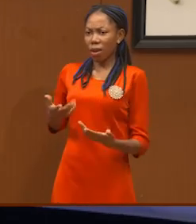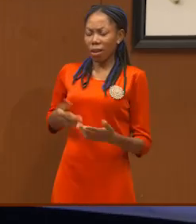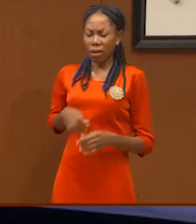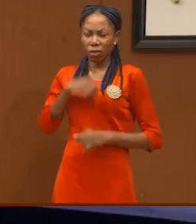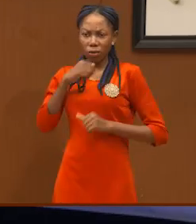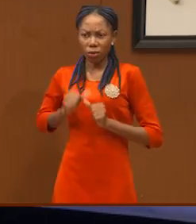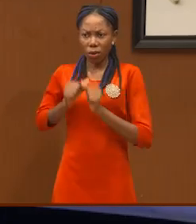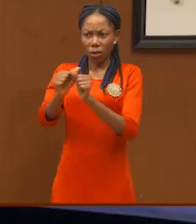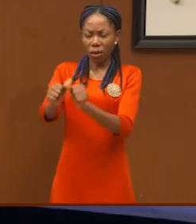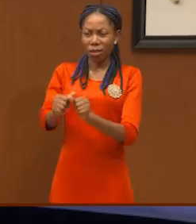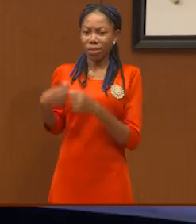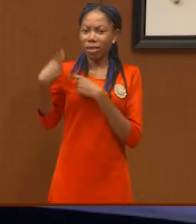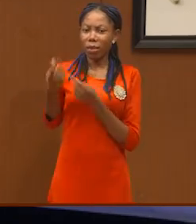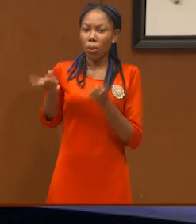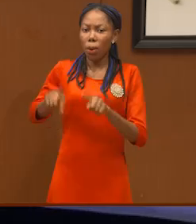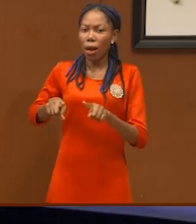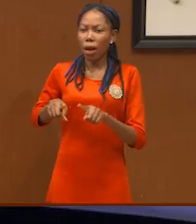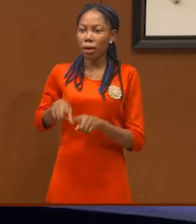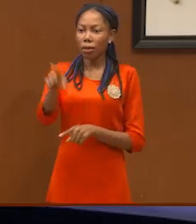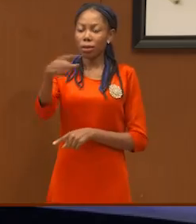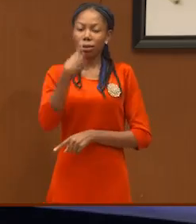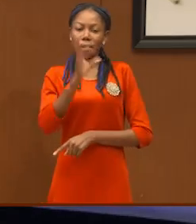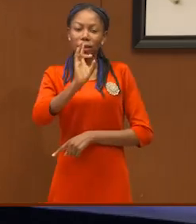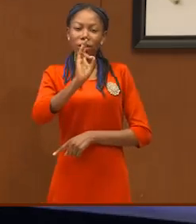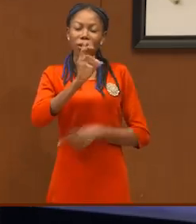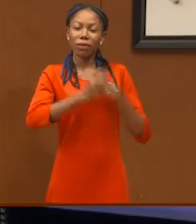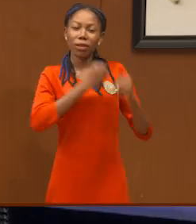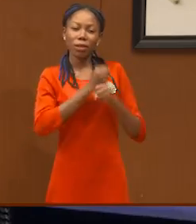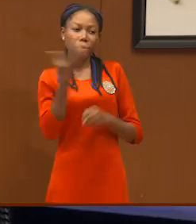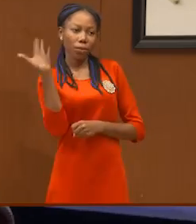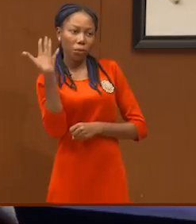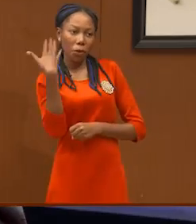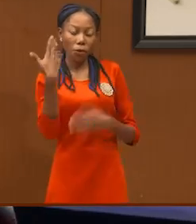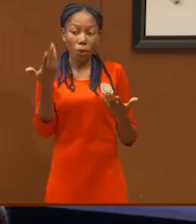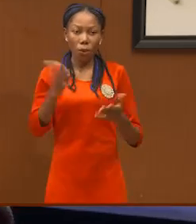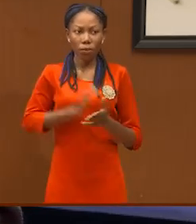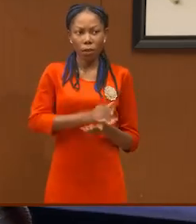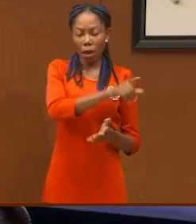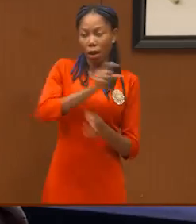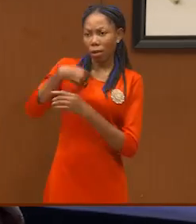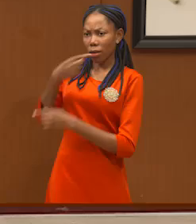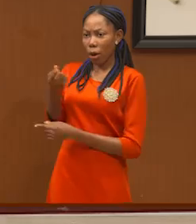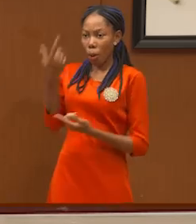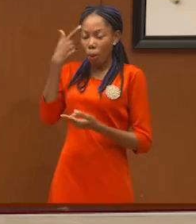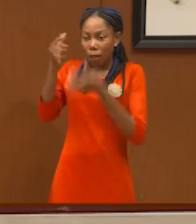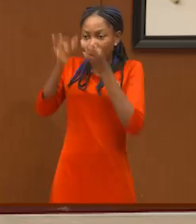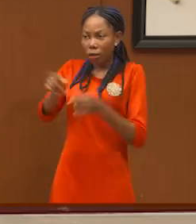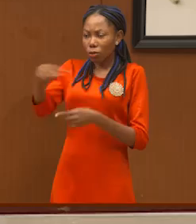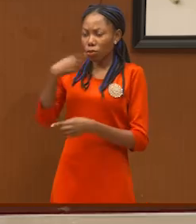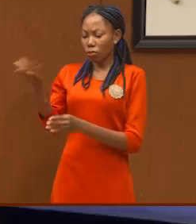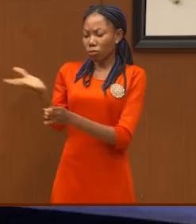inconsistency commenced when? Since about 7 years ago. Okay. About 7 years ago. And when did you decide to evict him?